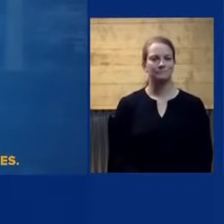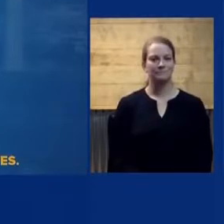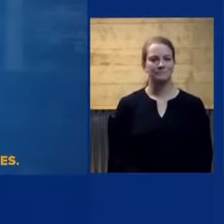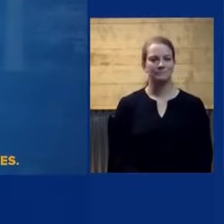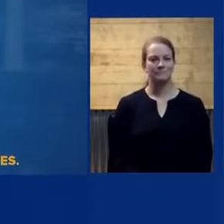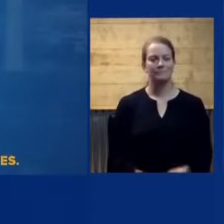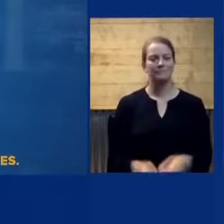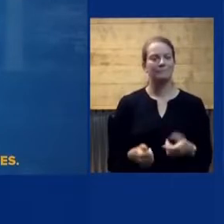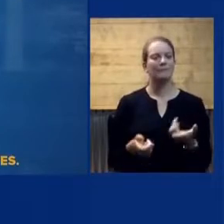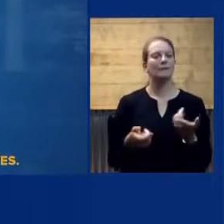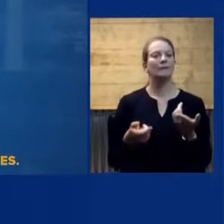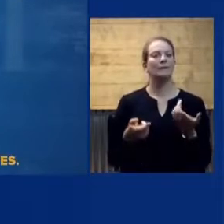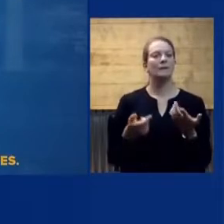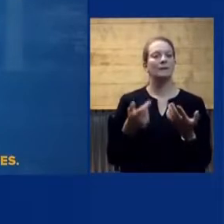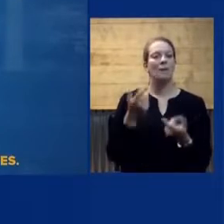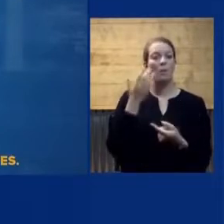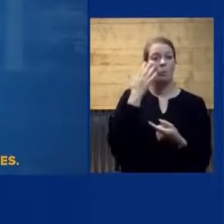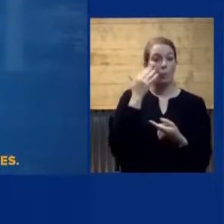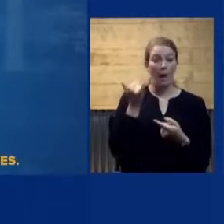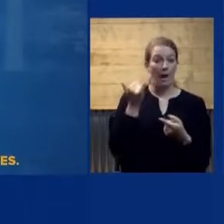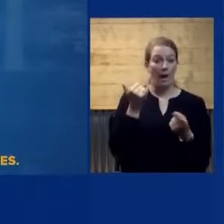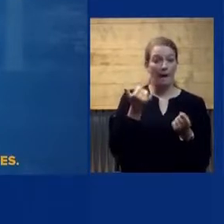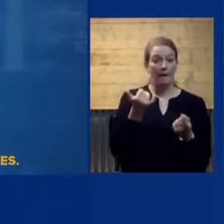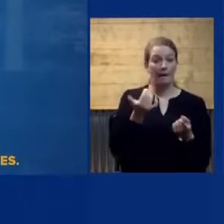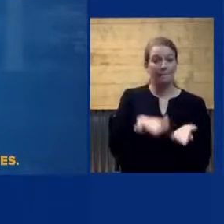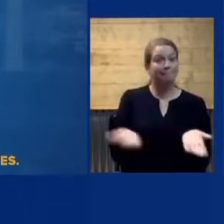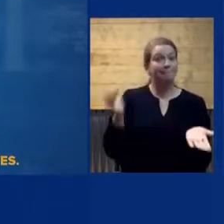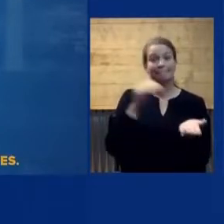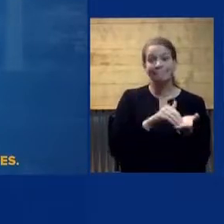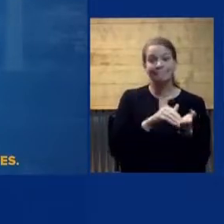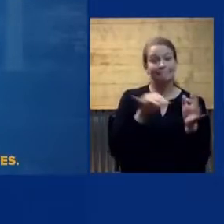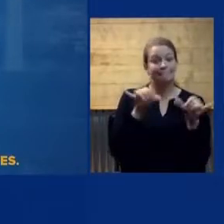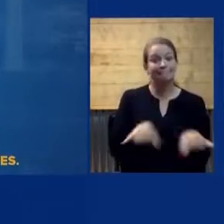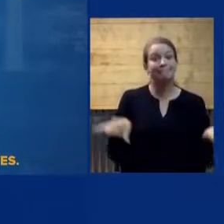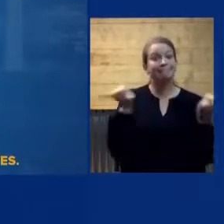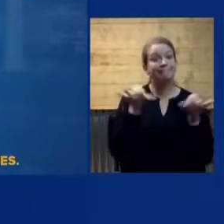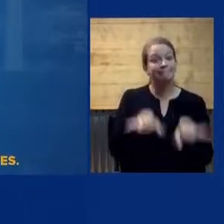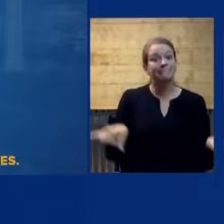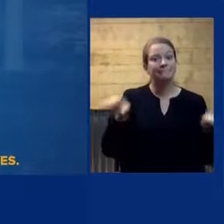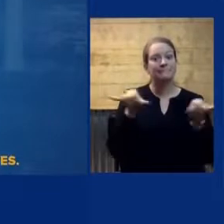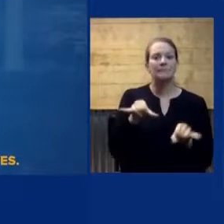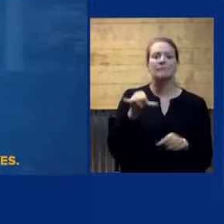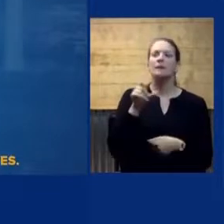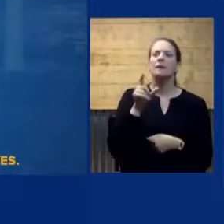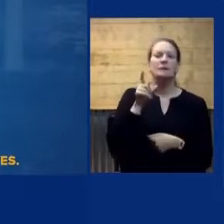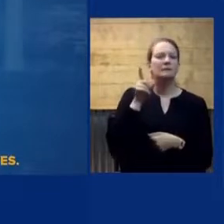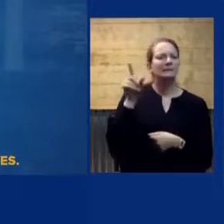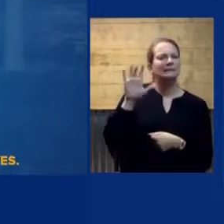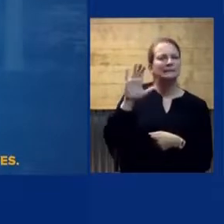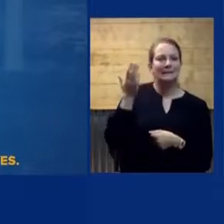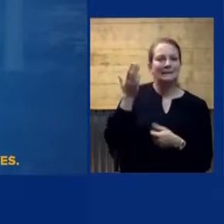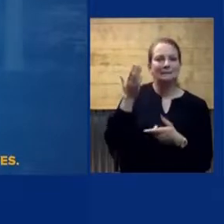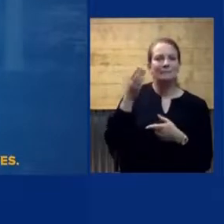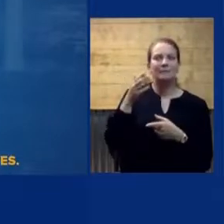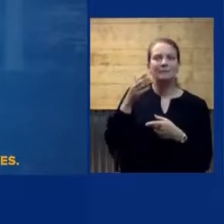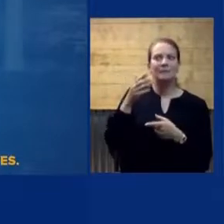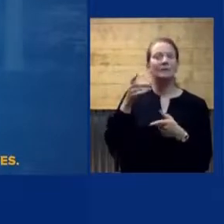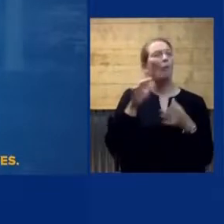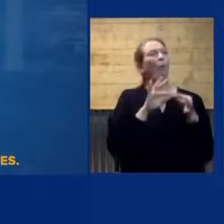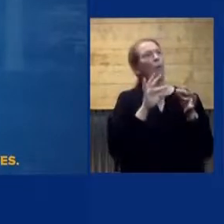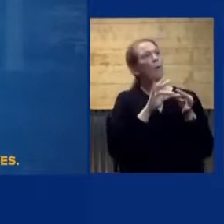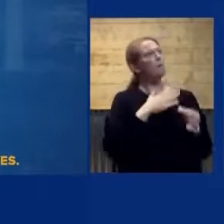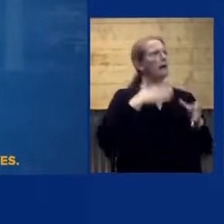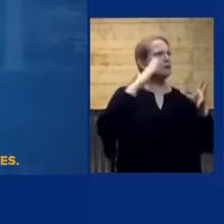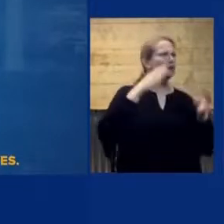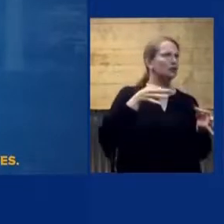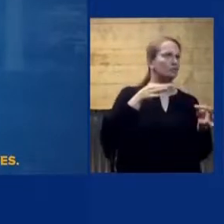a redux because he poses a false choice. And he's posed a false